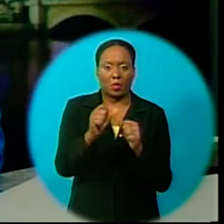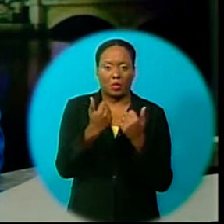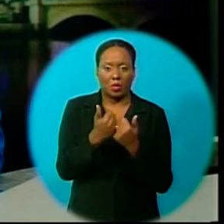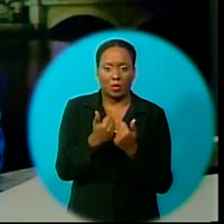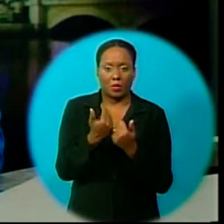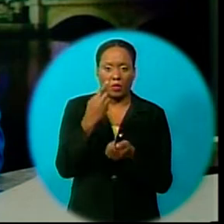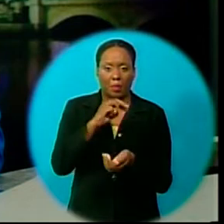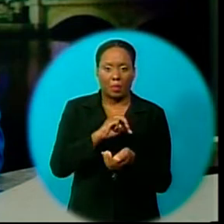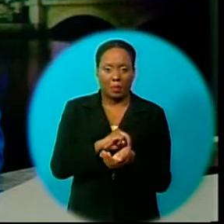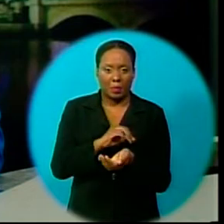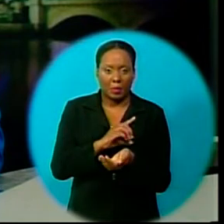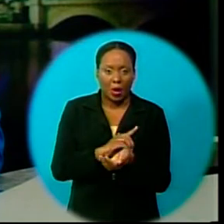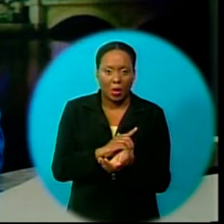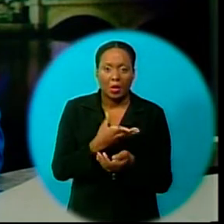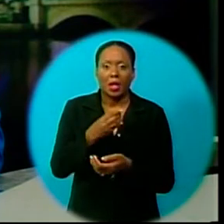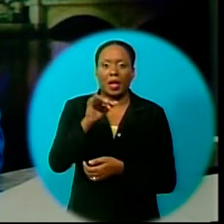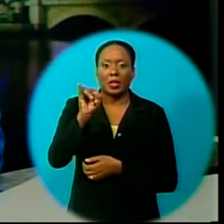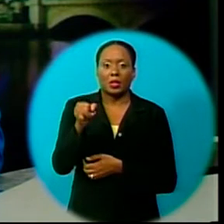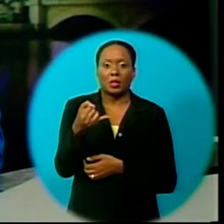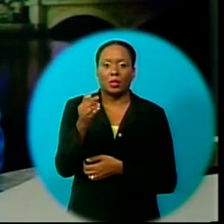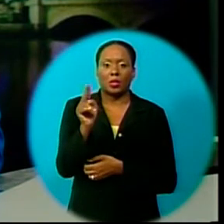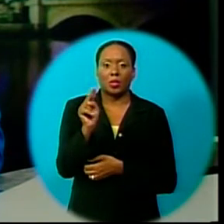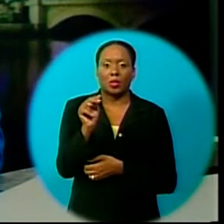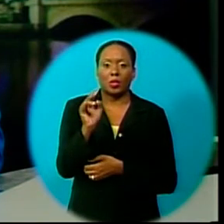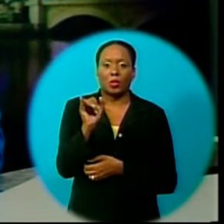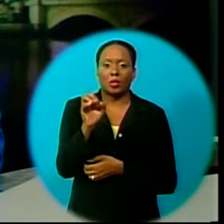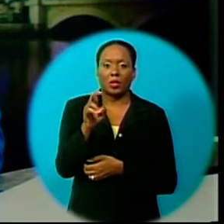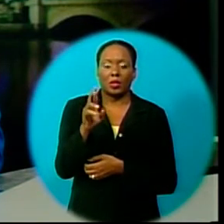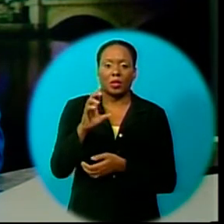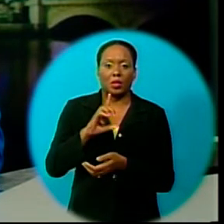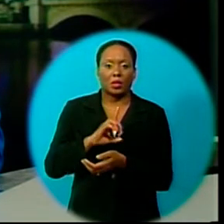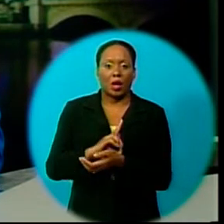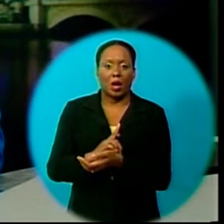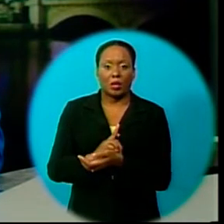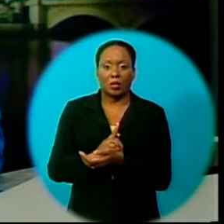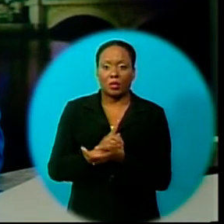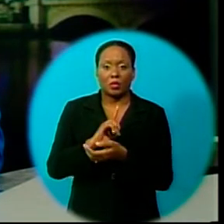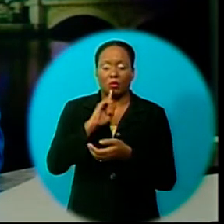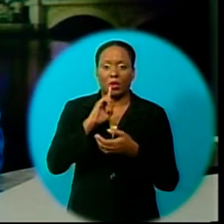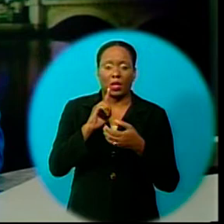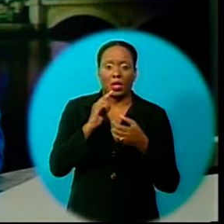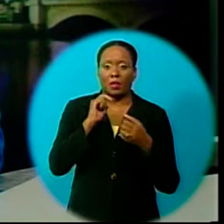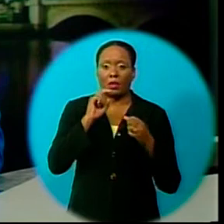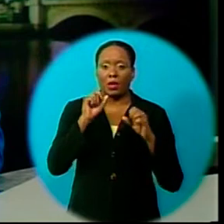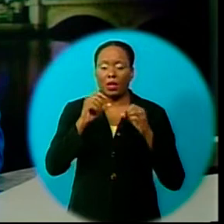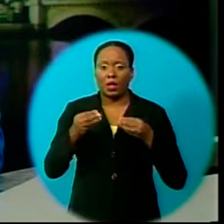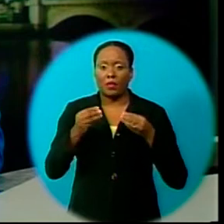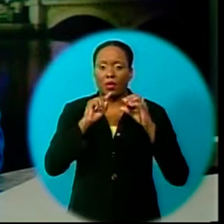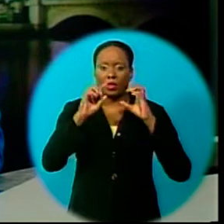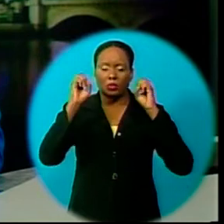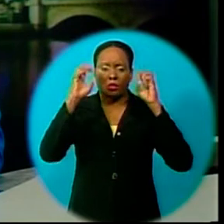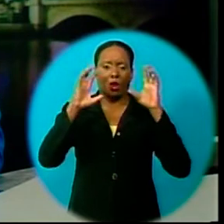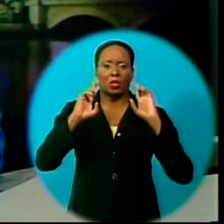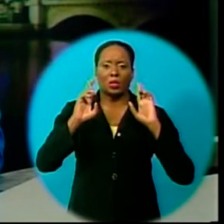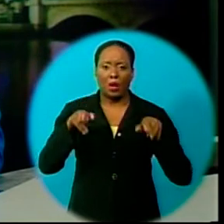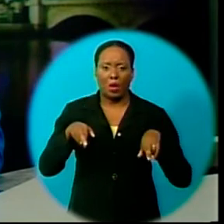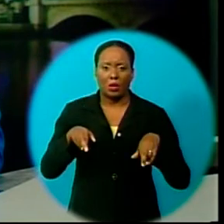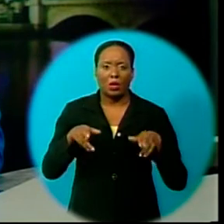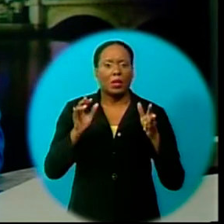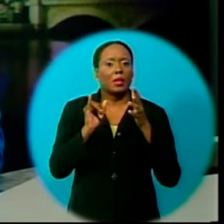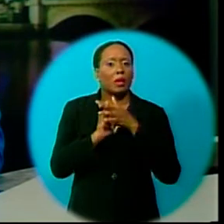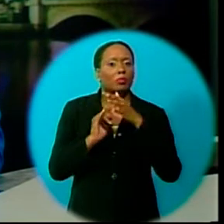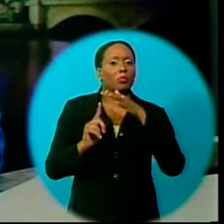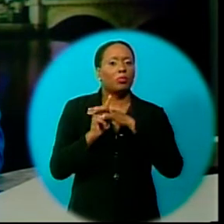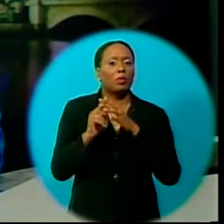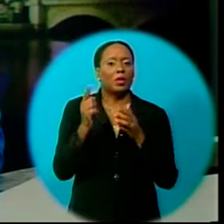Dexter James, says the junior doctors and BAMP have given a knee-jerk reaction to a situation that is ongoing, and that was